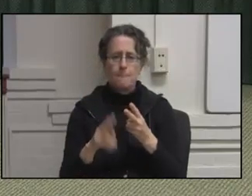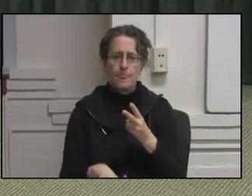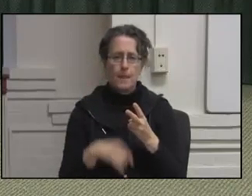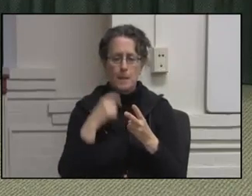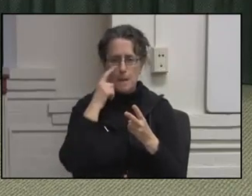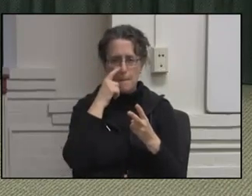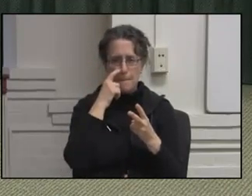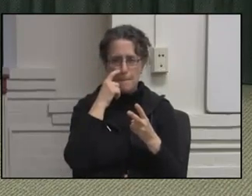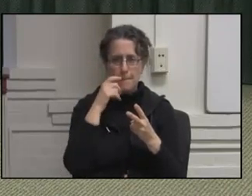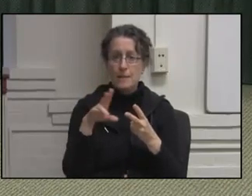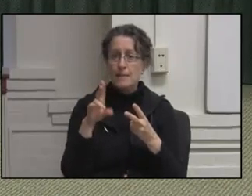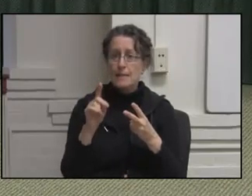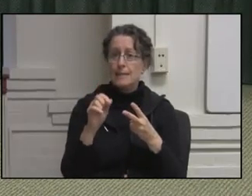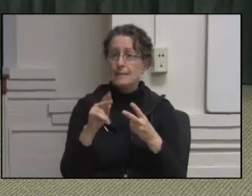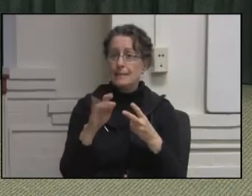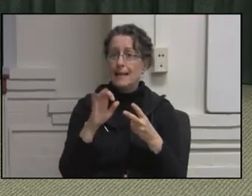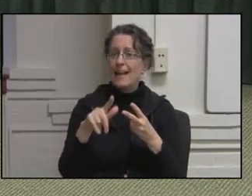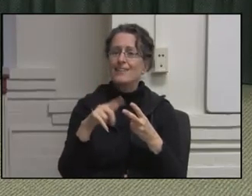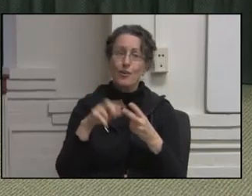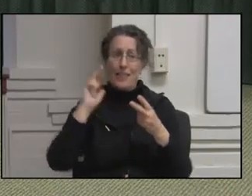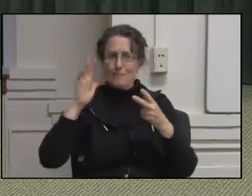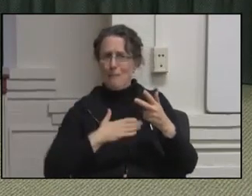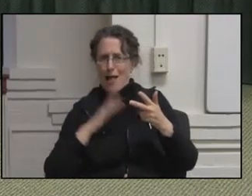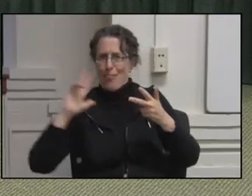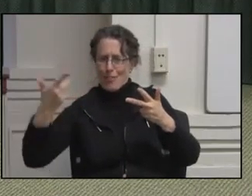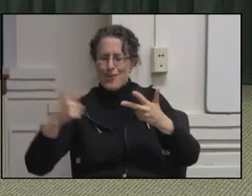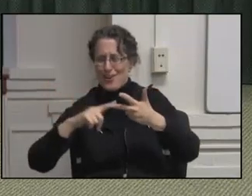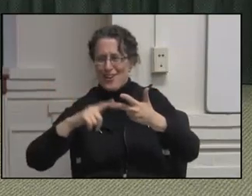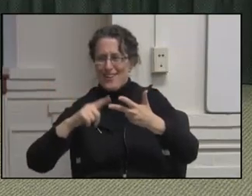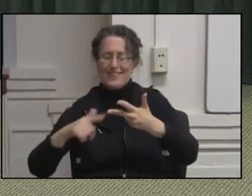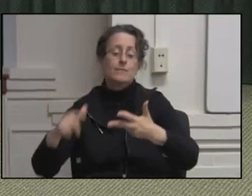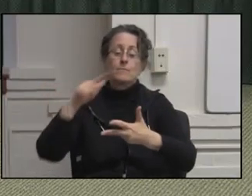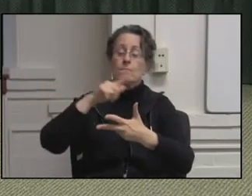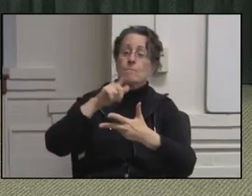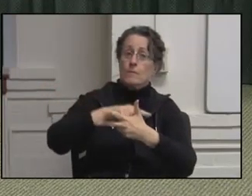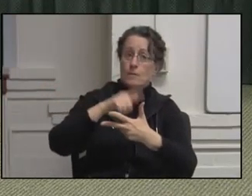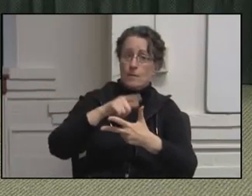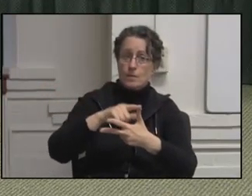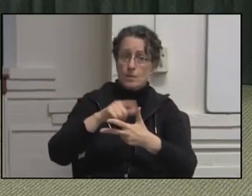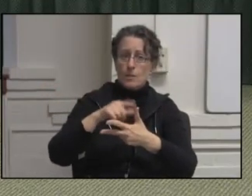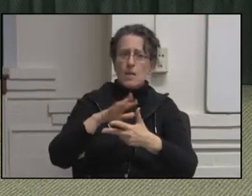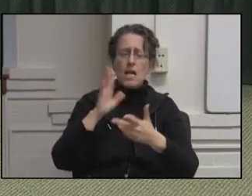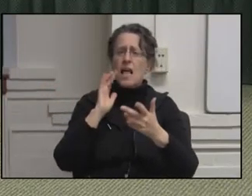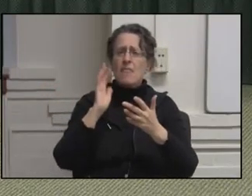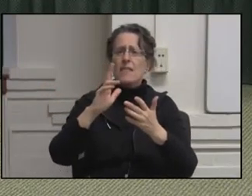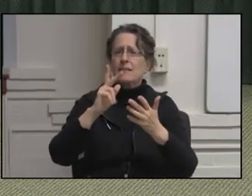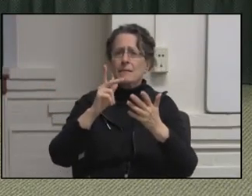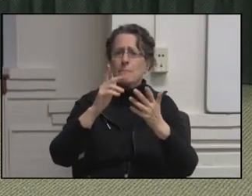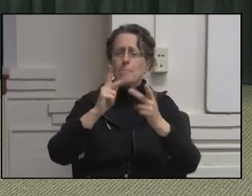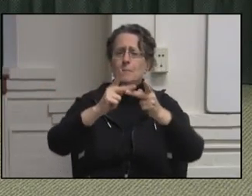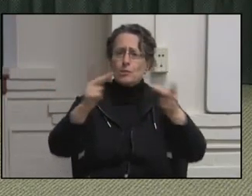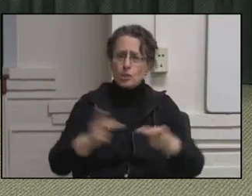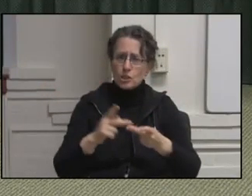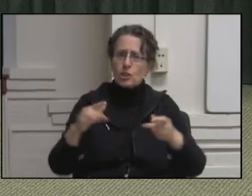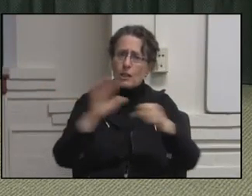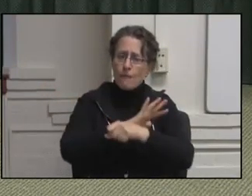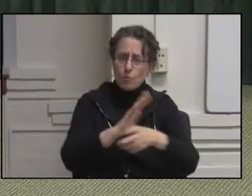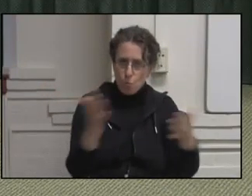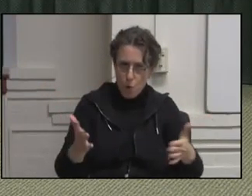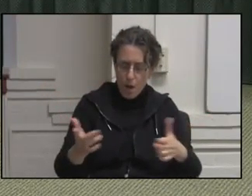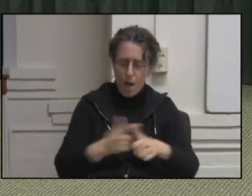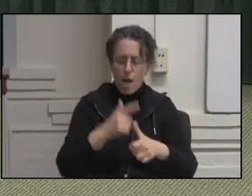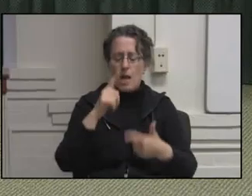Daniel's comment was my third. I have three points. The first one is, here's the scope we're talking about. The second one I'll tell you later. I'll take it out of turn.